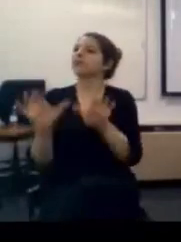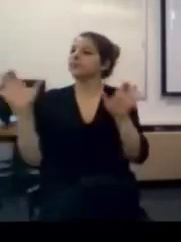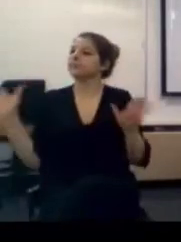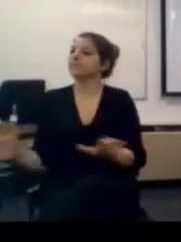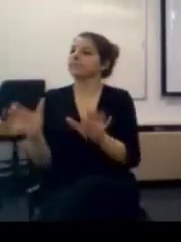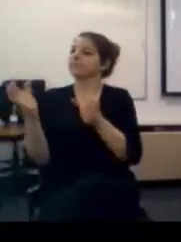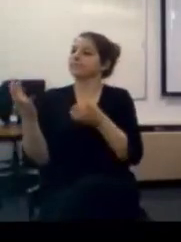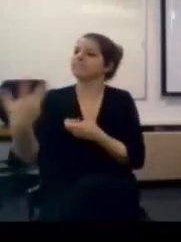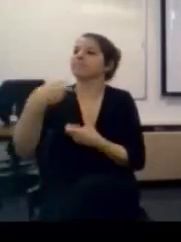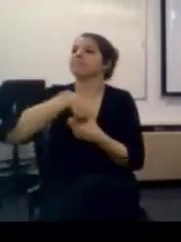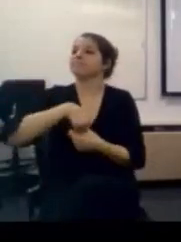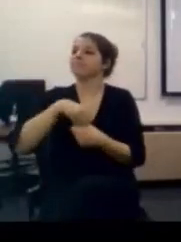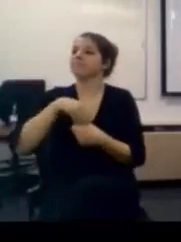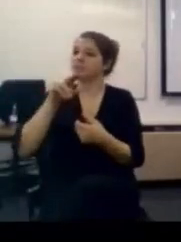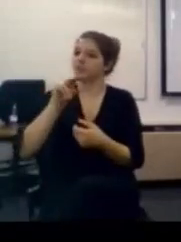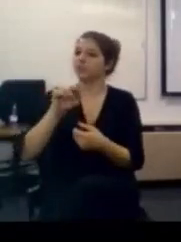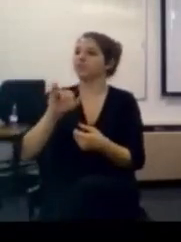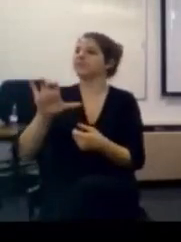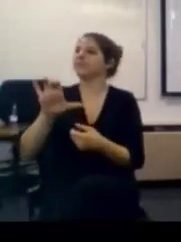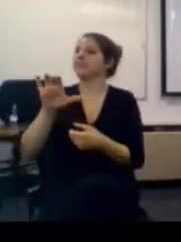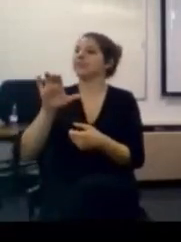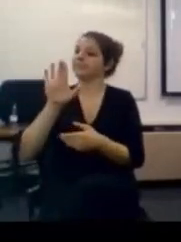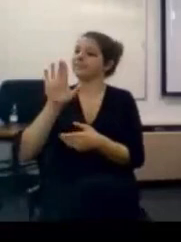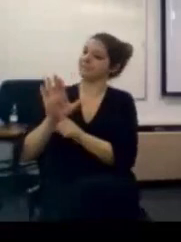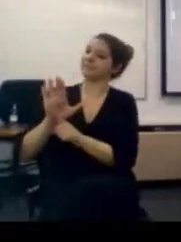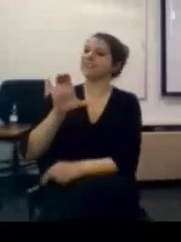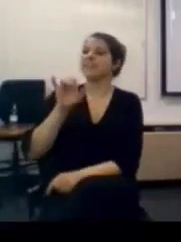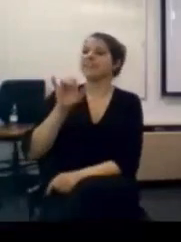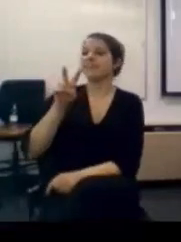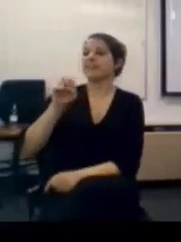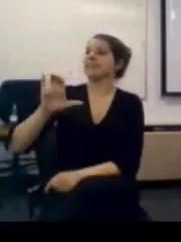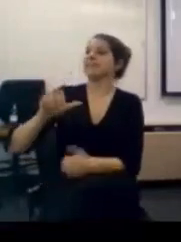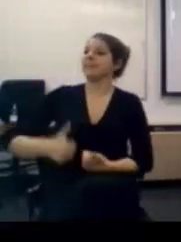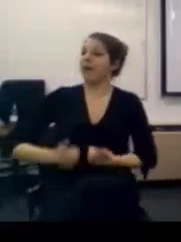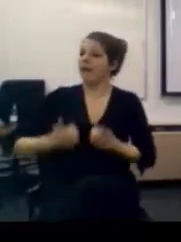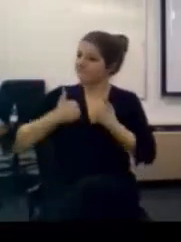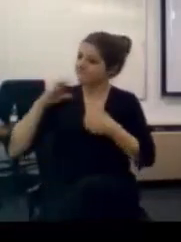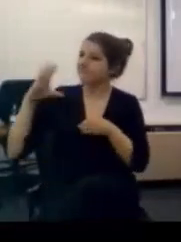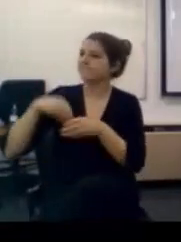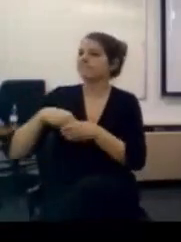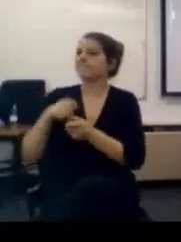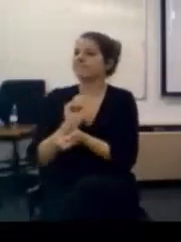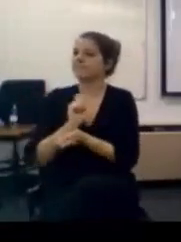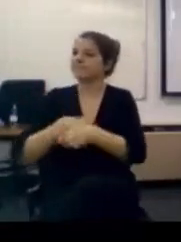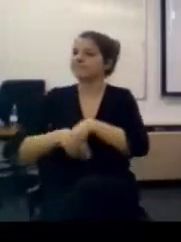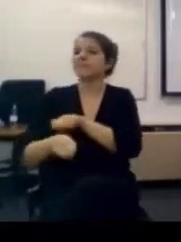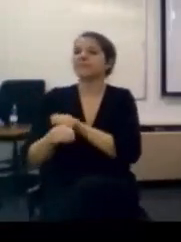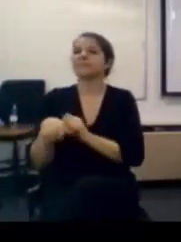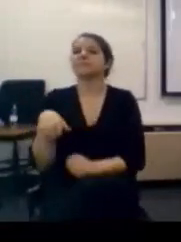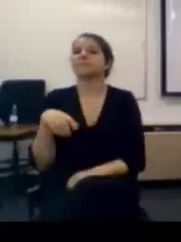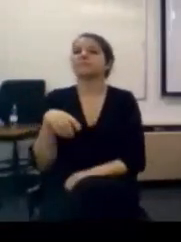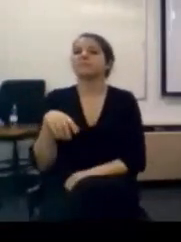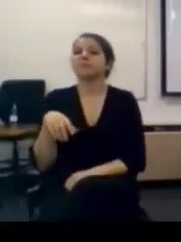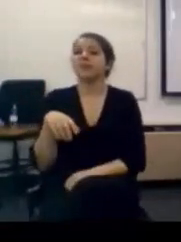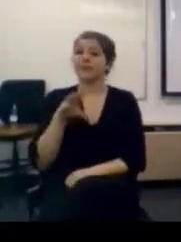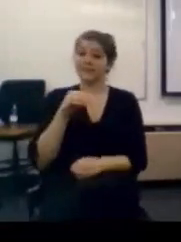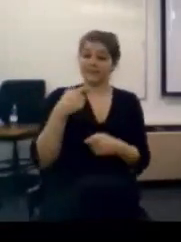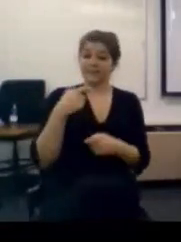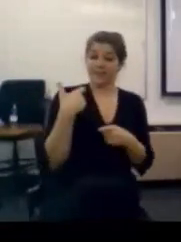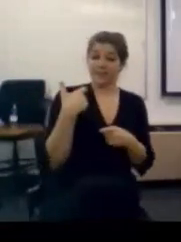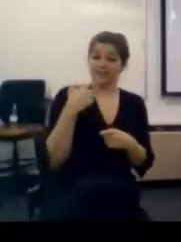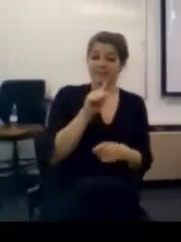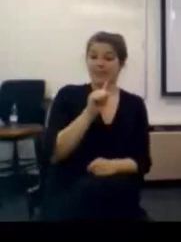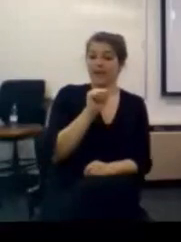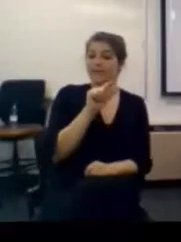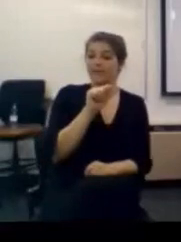Take action, getting involved in New York City's civic life, in the